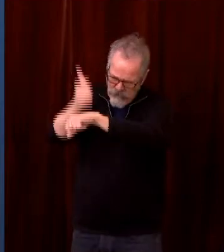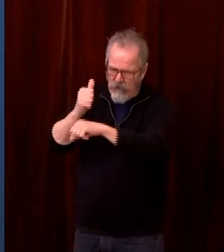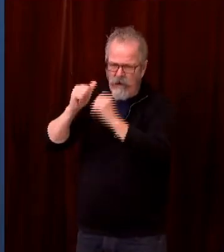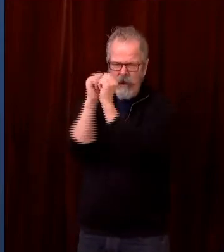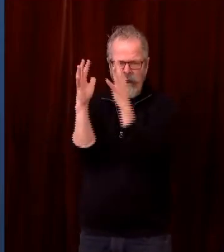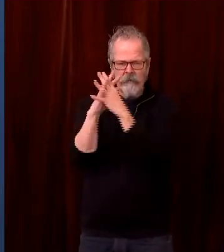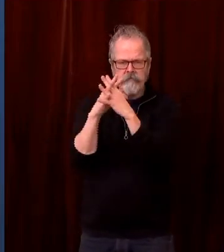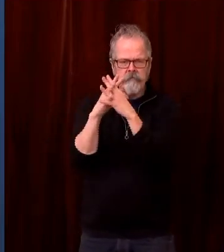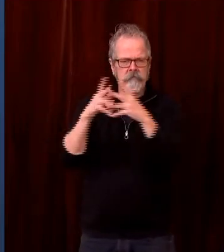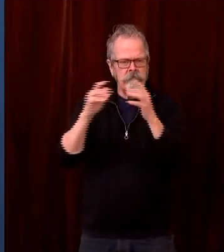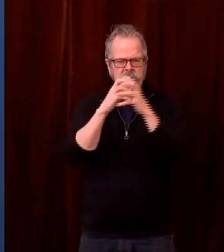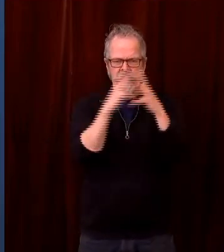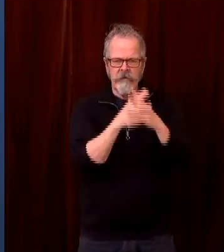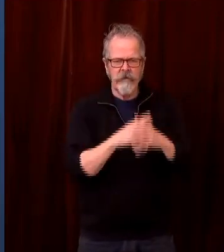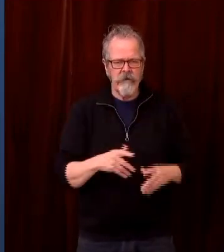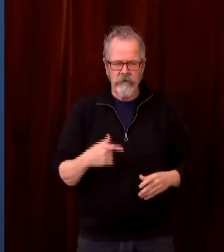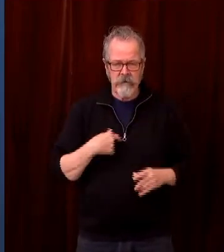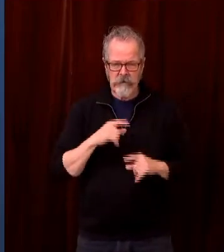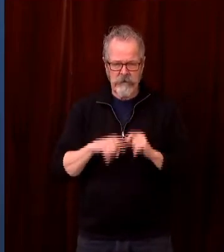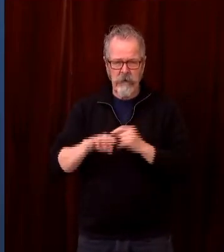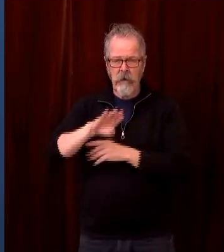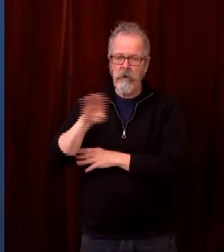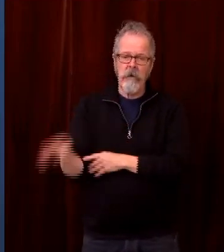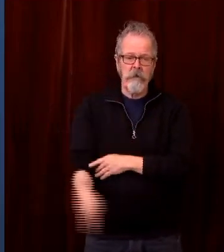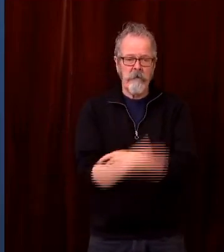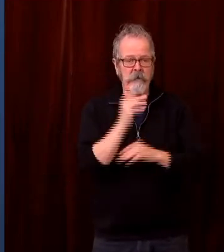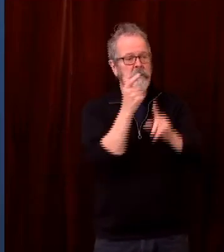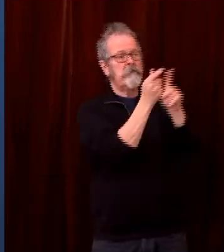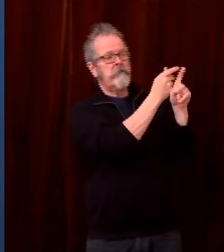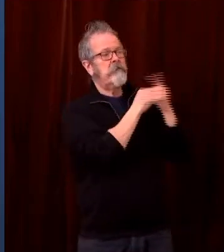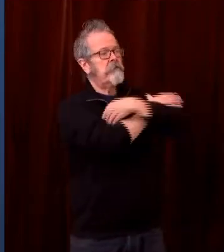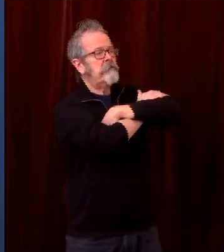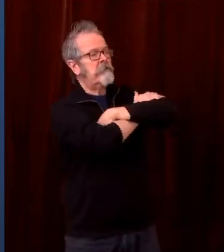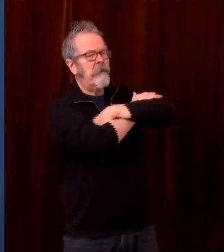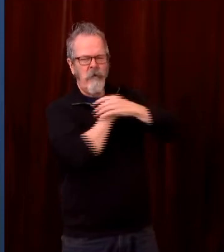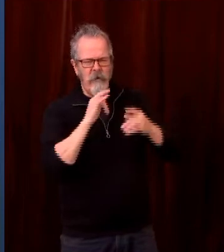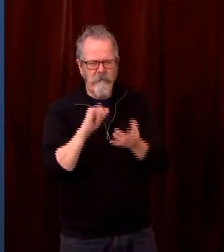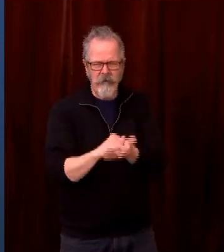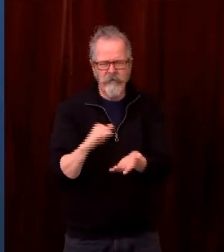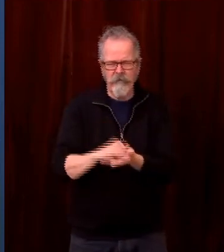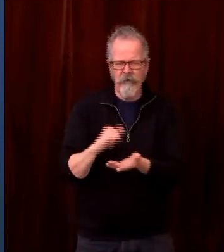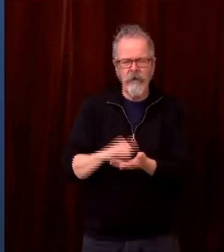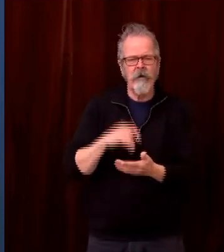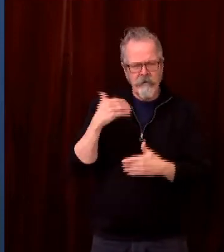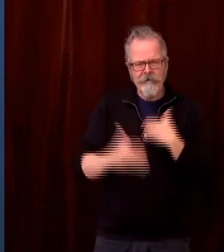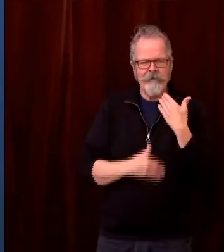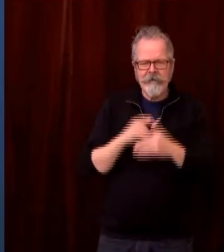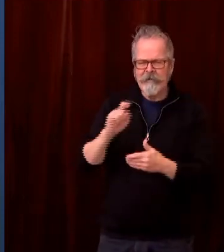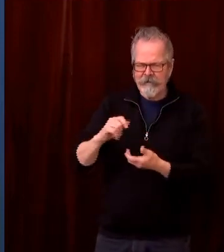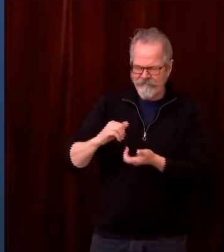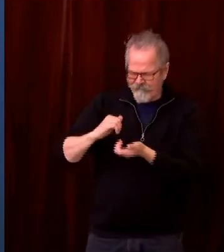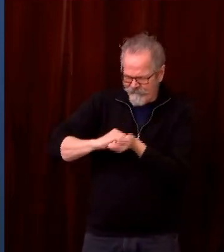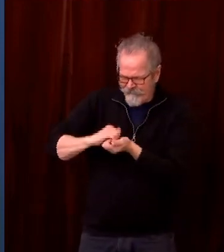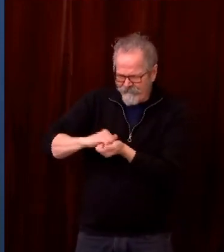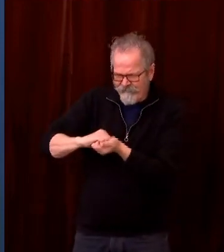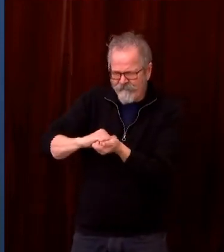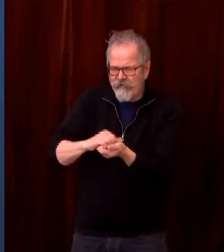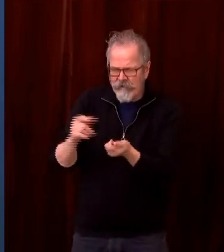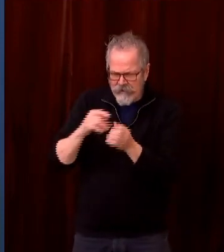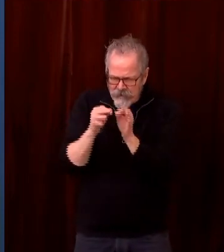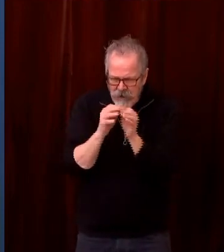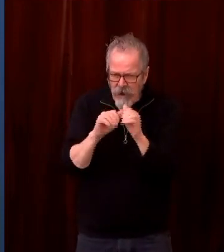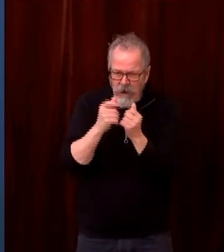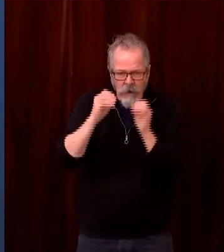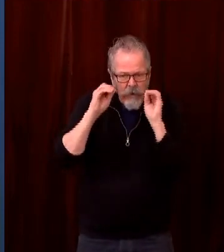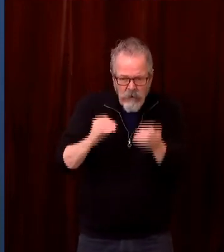communities understand the templates, understand how to form these partnerships, it's going to get better. It is getting better dramatically.